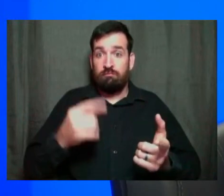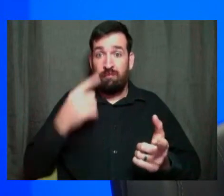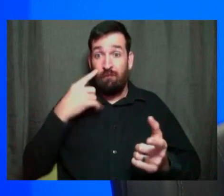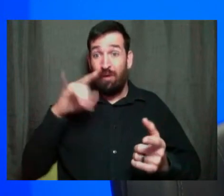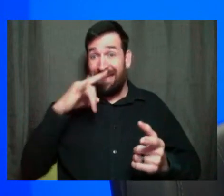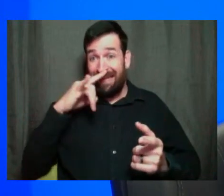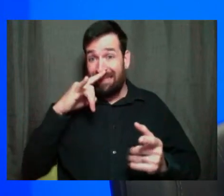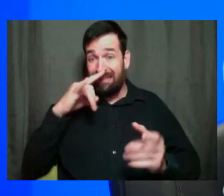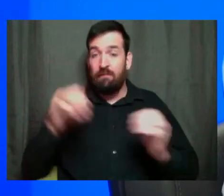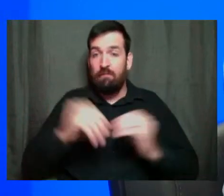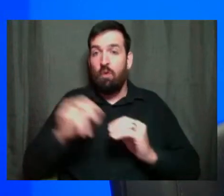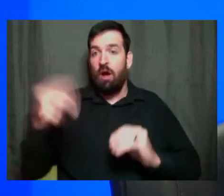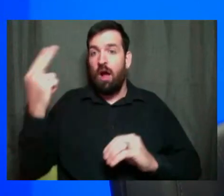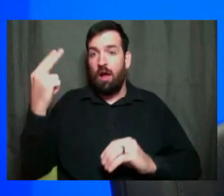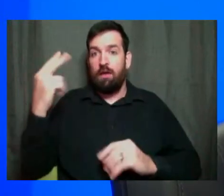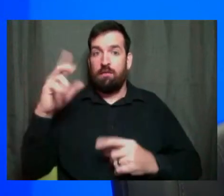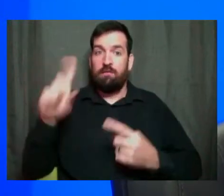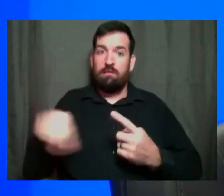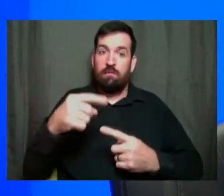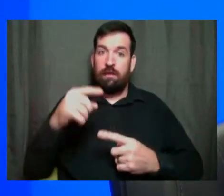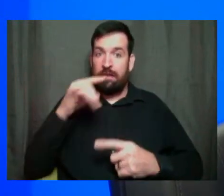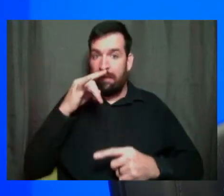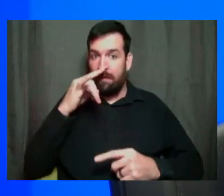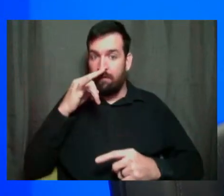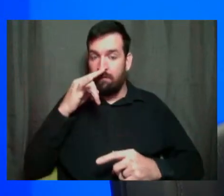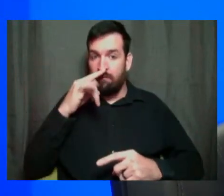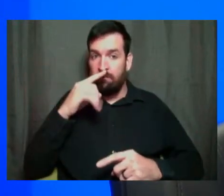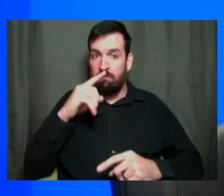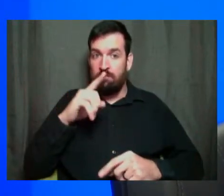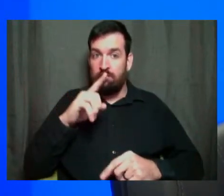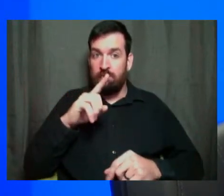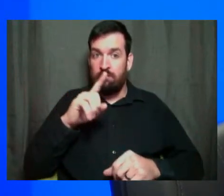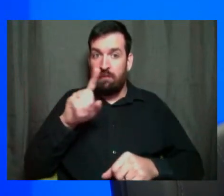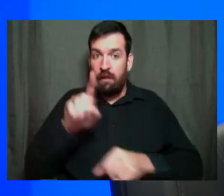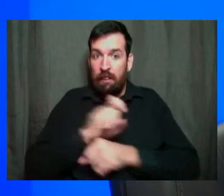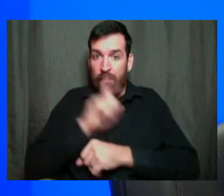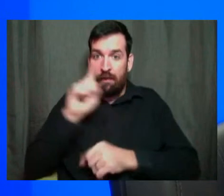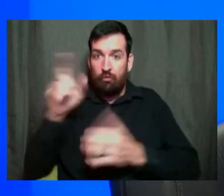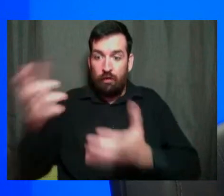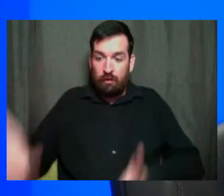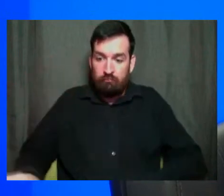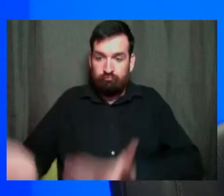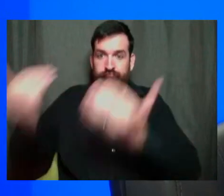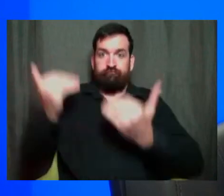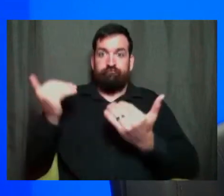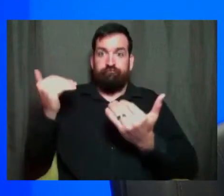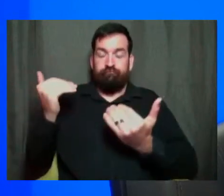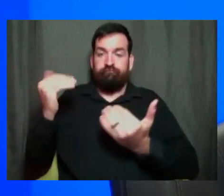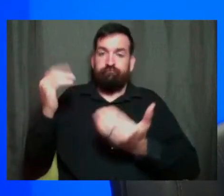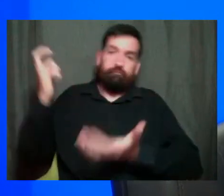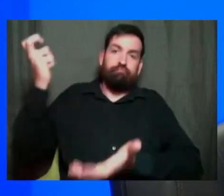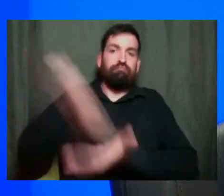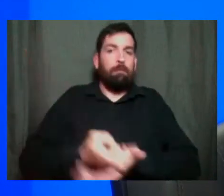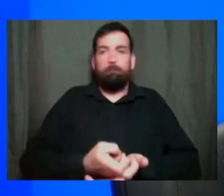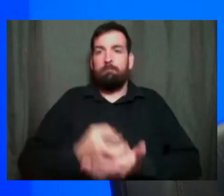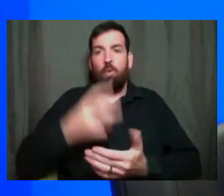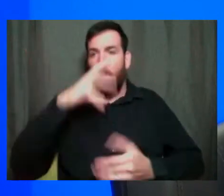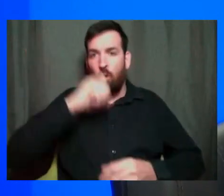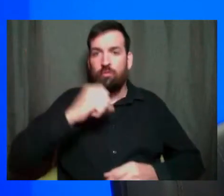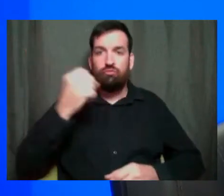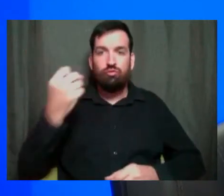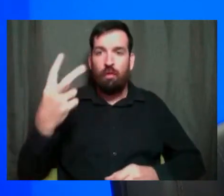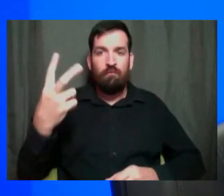That's whenever that kid, you can literally, pull them and sit them up out of bed, and they still go back to sleep when they're 12, 13 years old. And